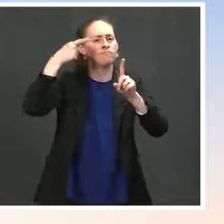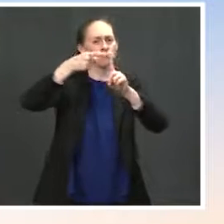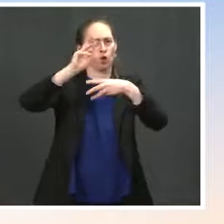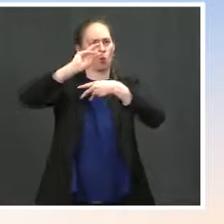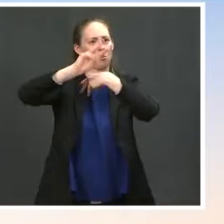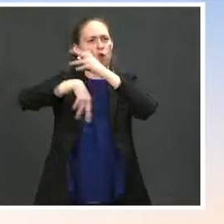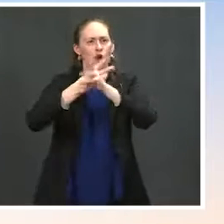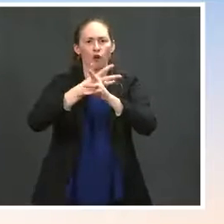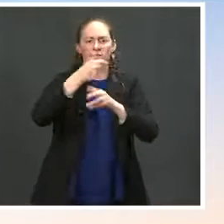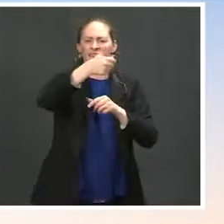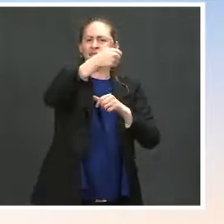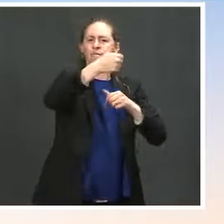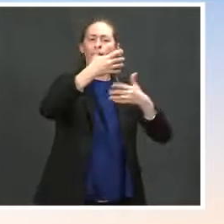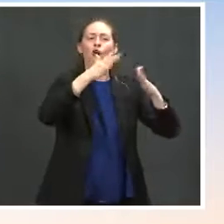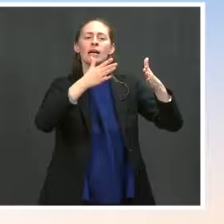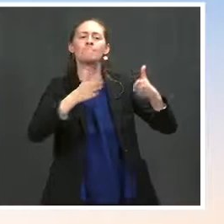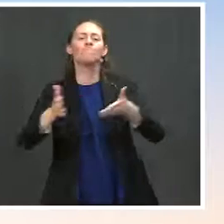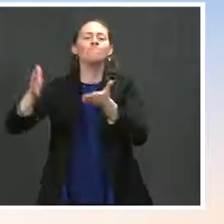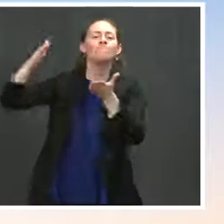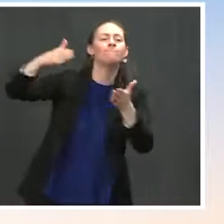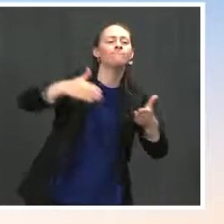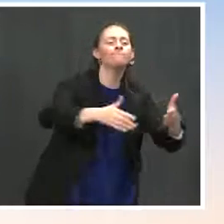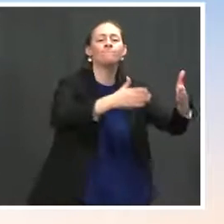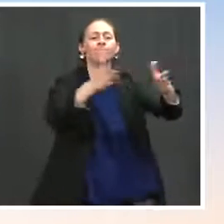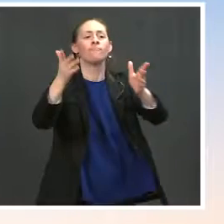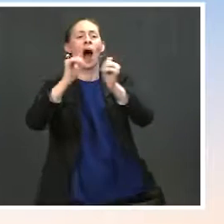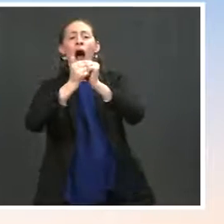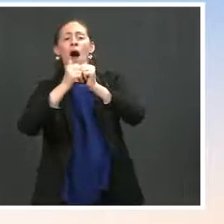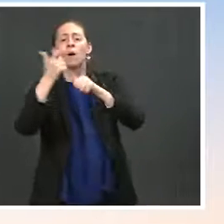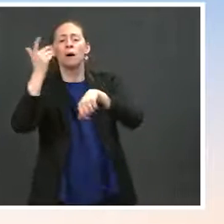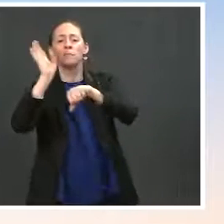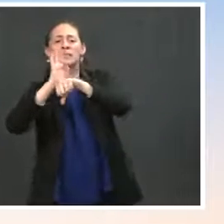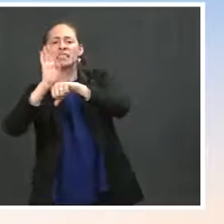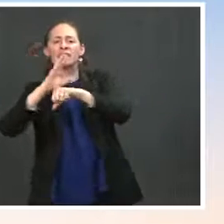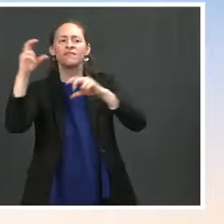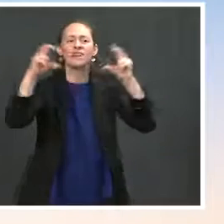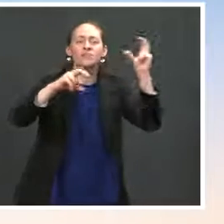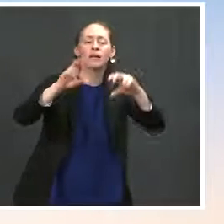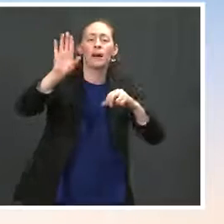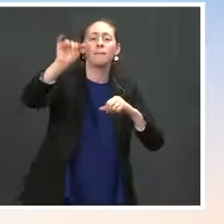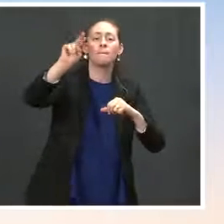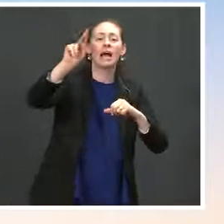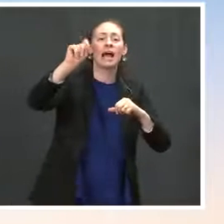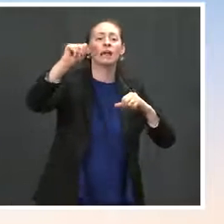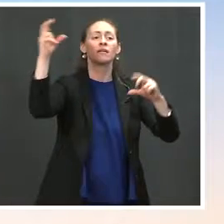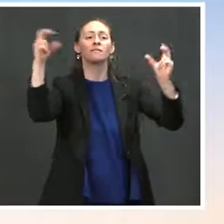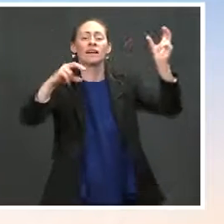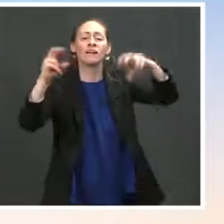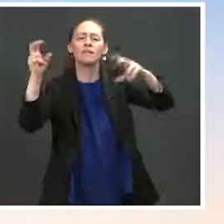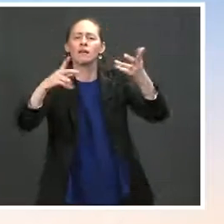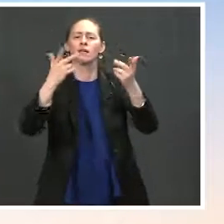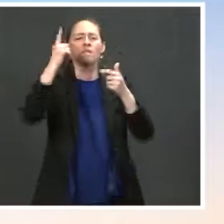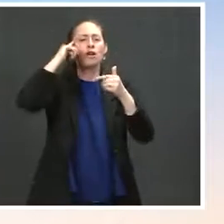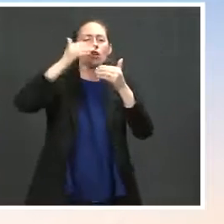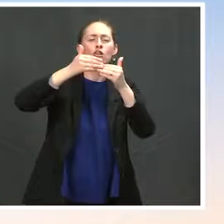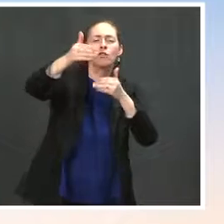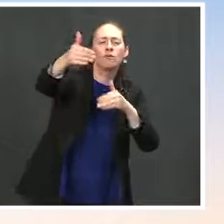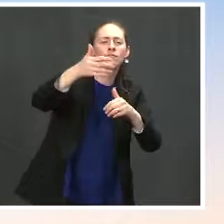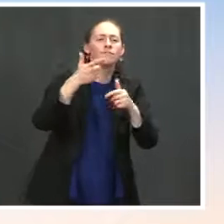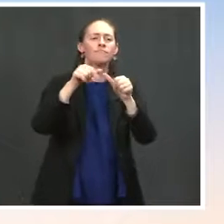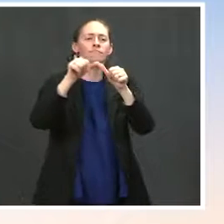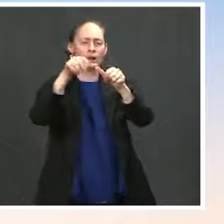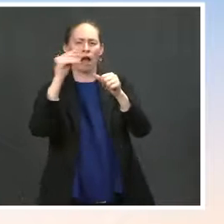these companies have made this critical, long-term, strategic marketing